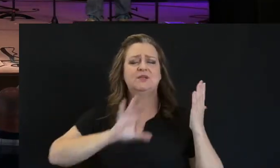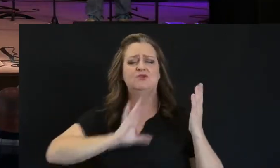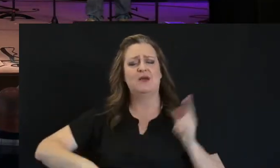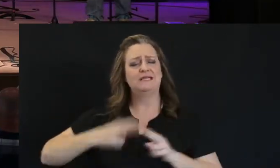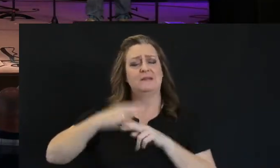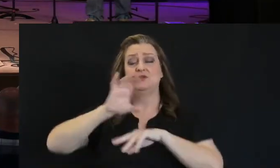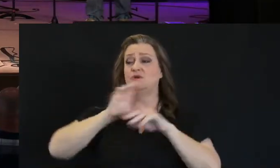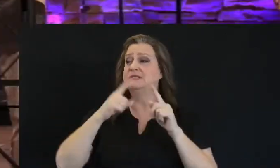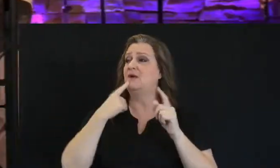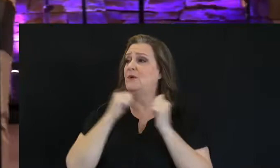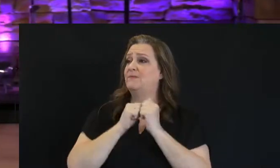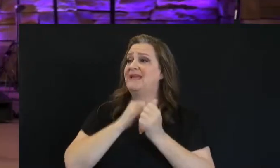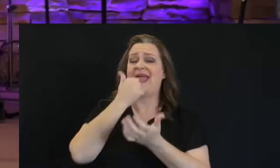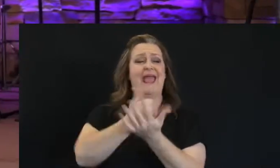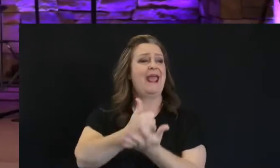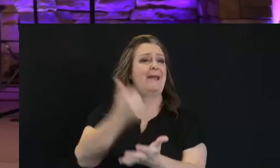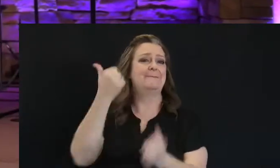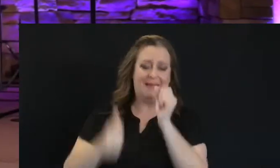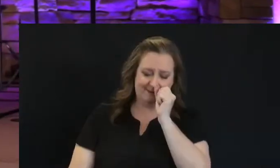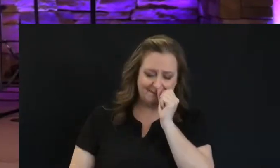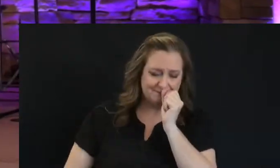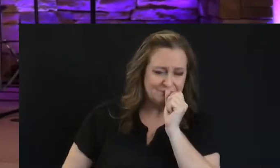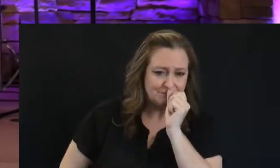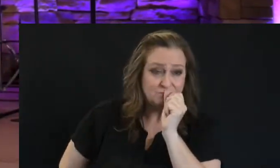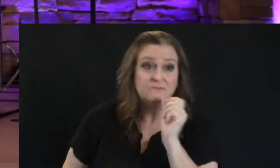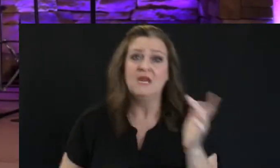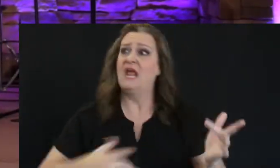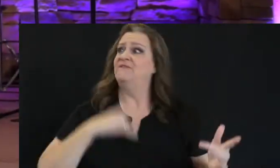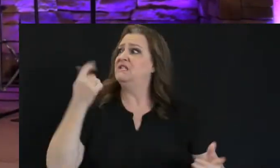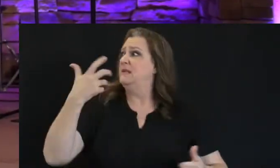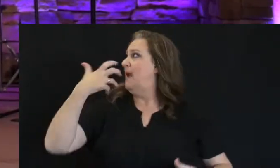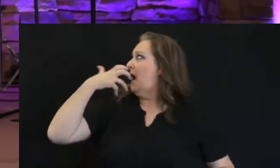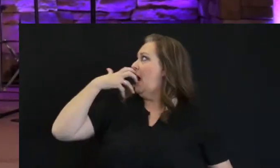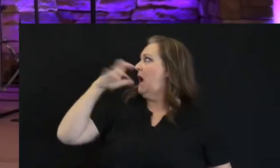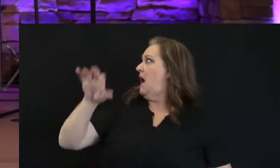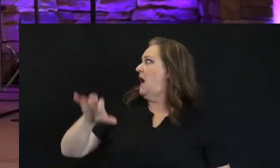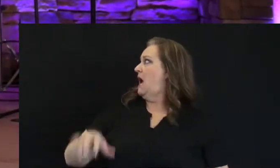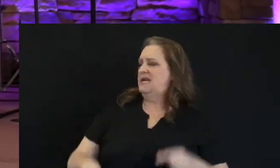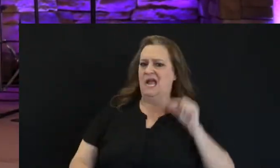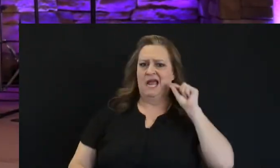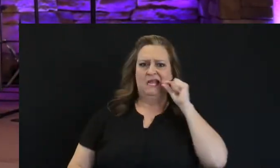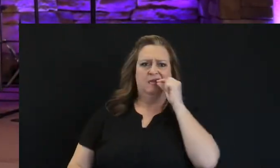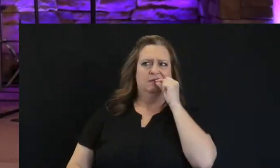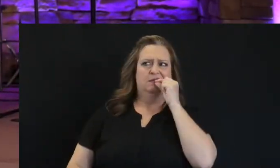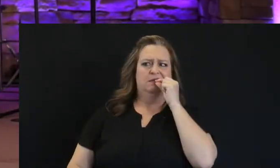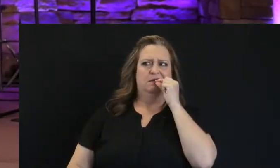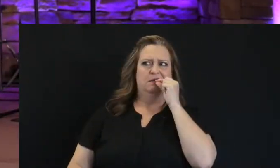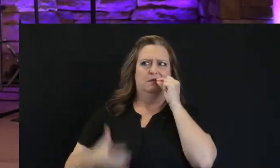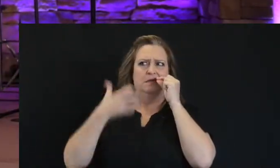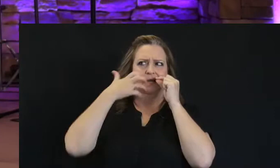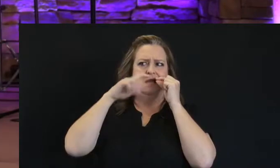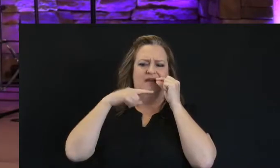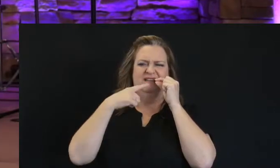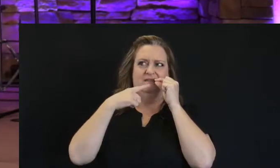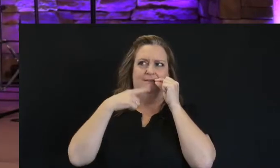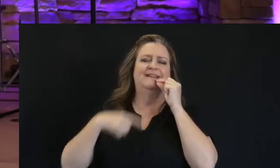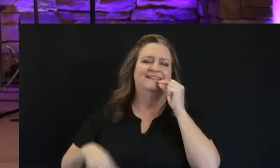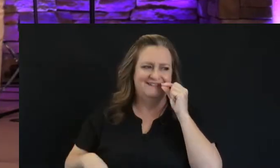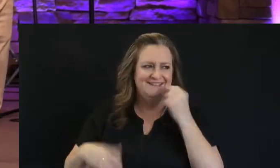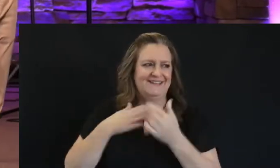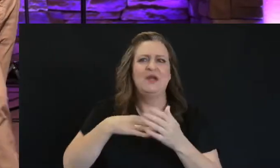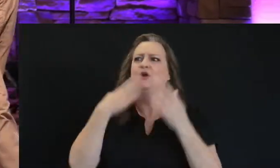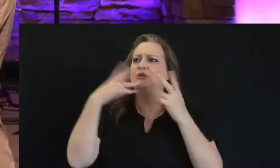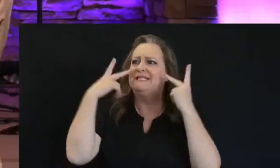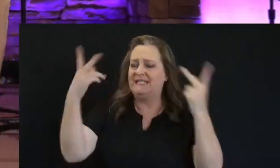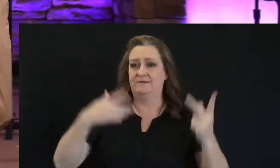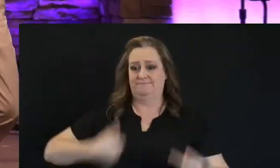church said with me, amen, amen. This feels a little hot to me. This mic feels a little bit hot to me. Anyway, it's so good to see you guys. My